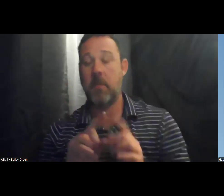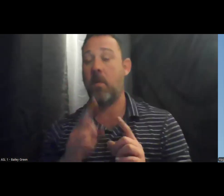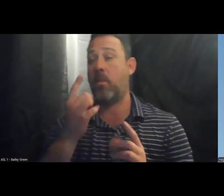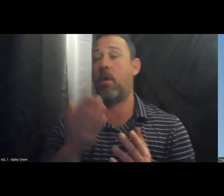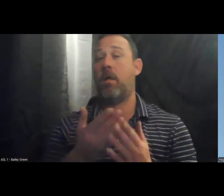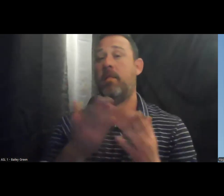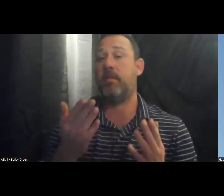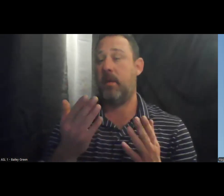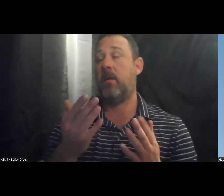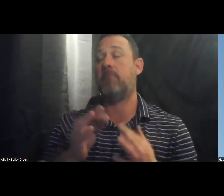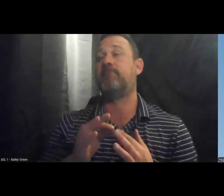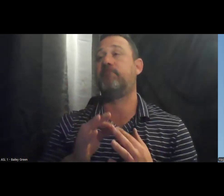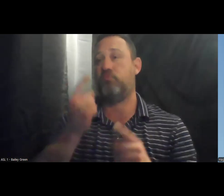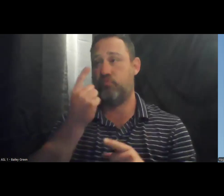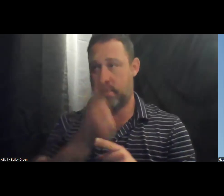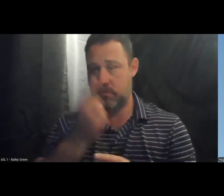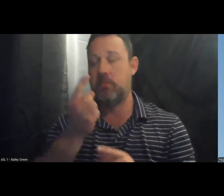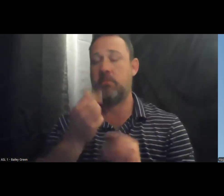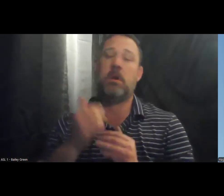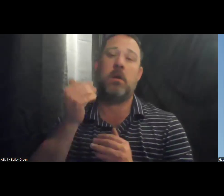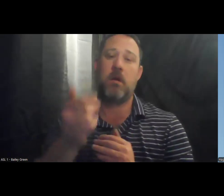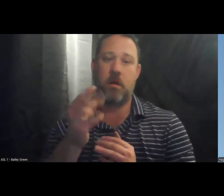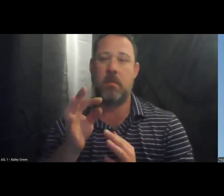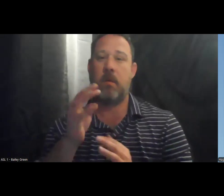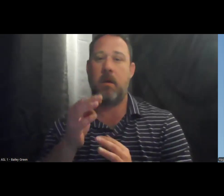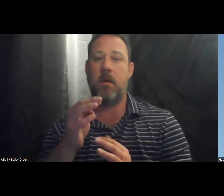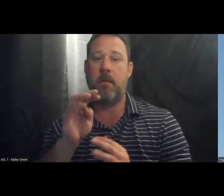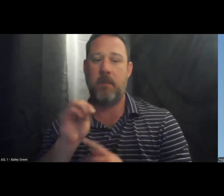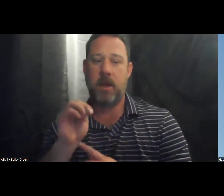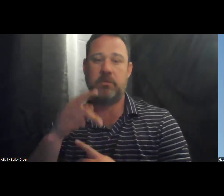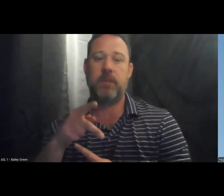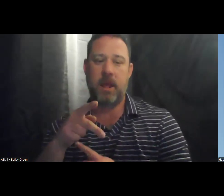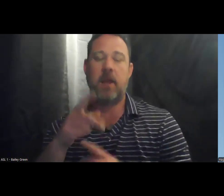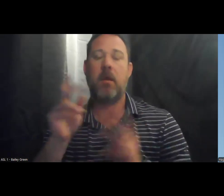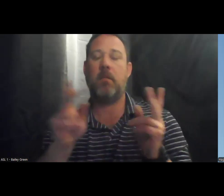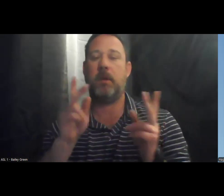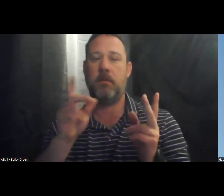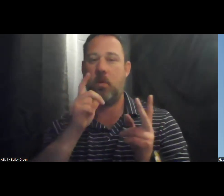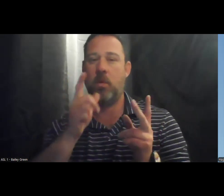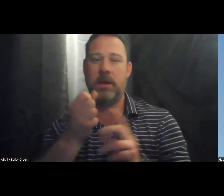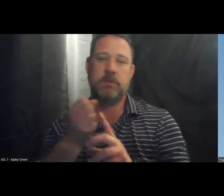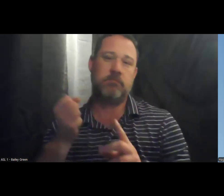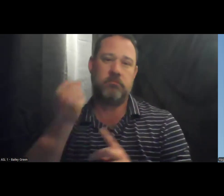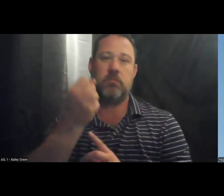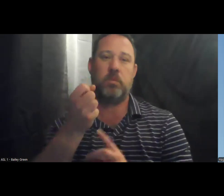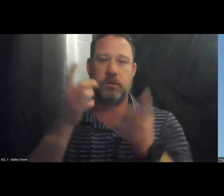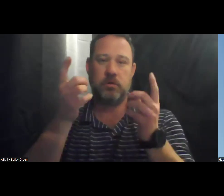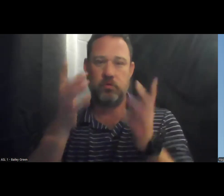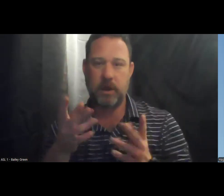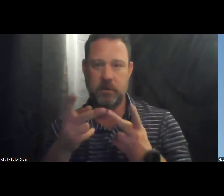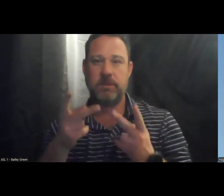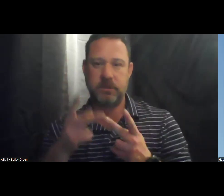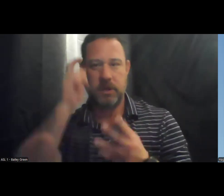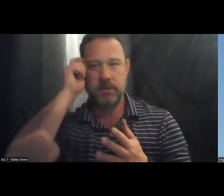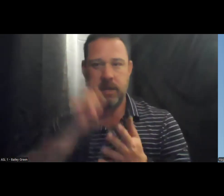gotten exceptionally correct beyond doing these master plans is the people that he has appointed to director positions and